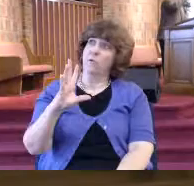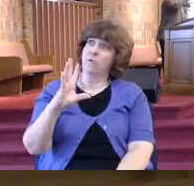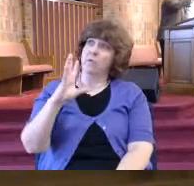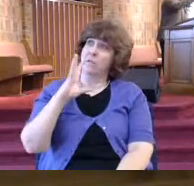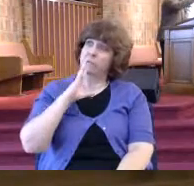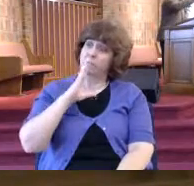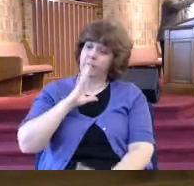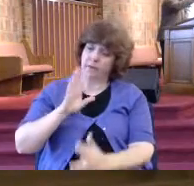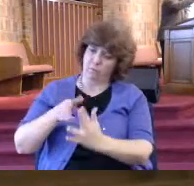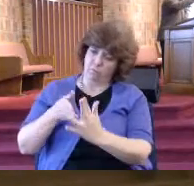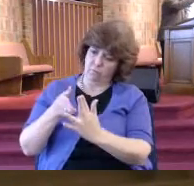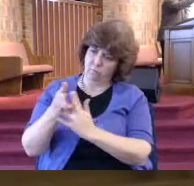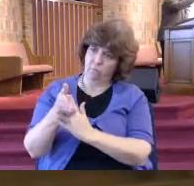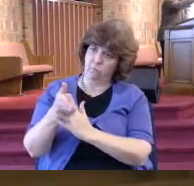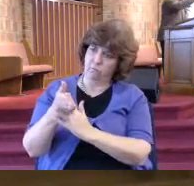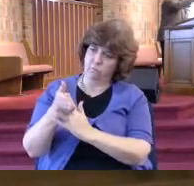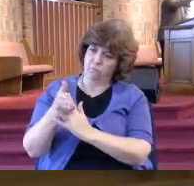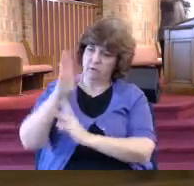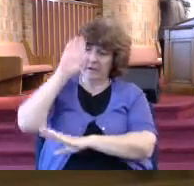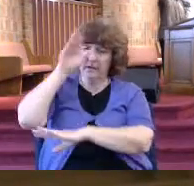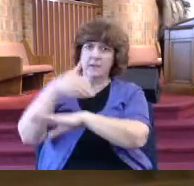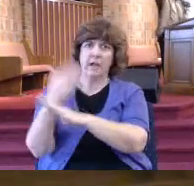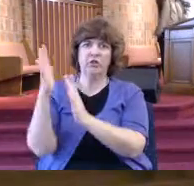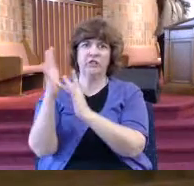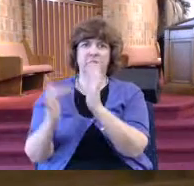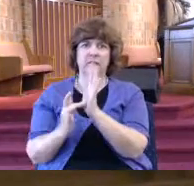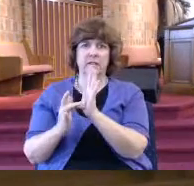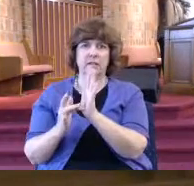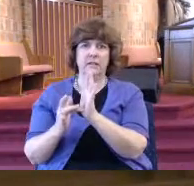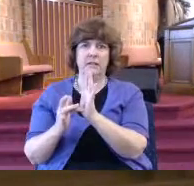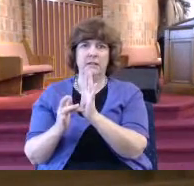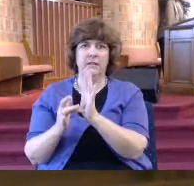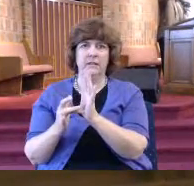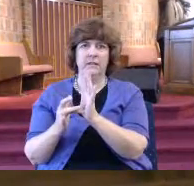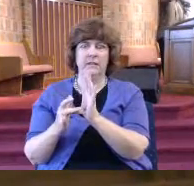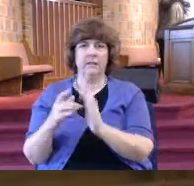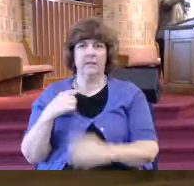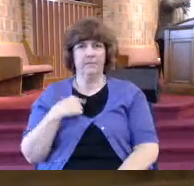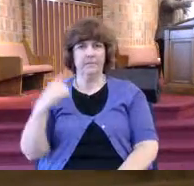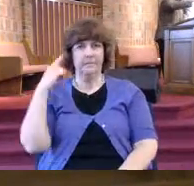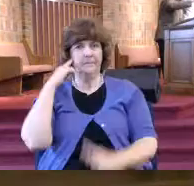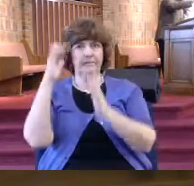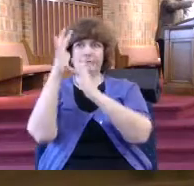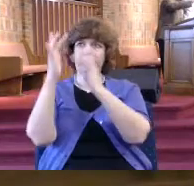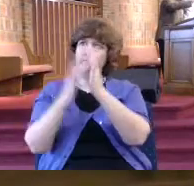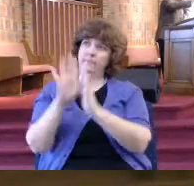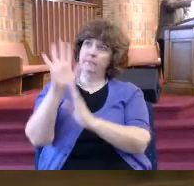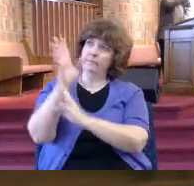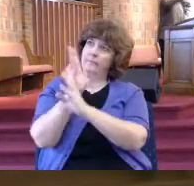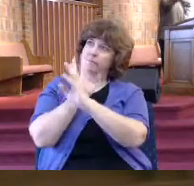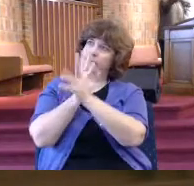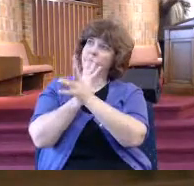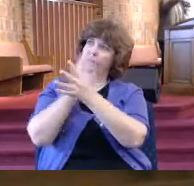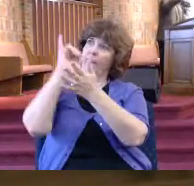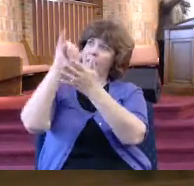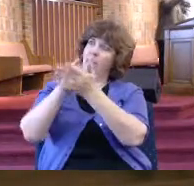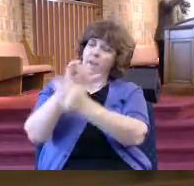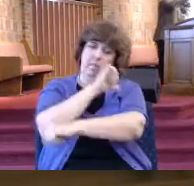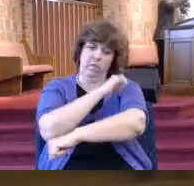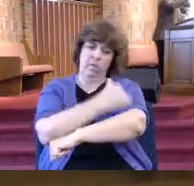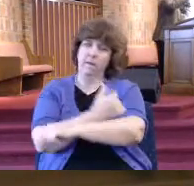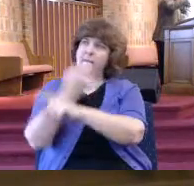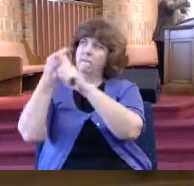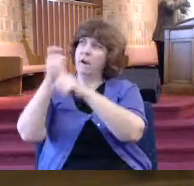Son, Jesus. So when we hear the words of Jesus, we are getting the authority of God, and God has